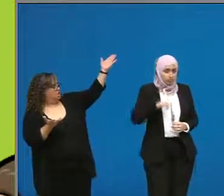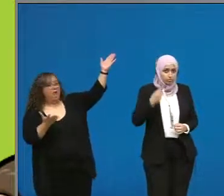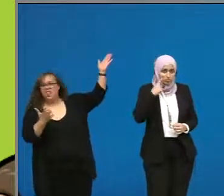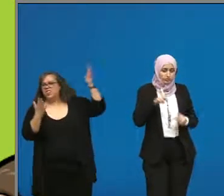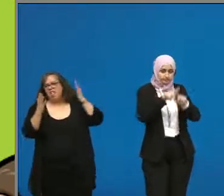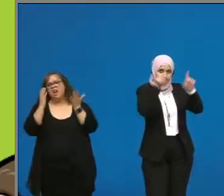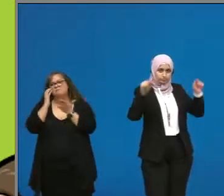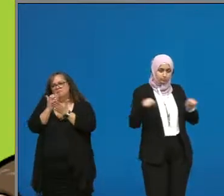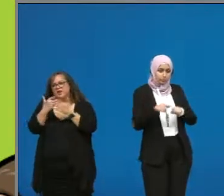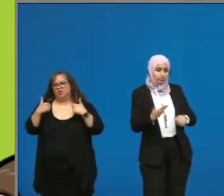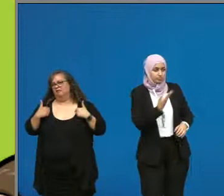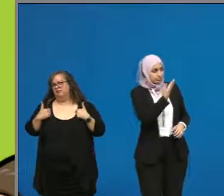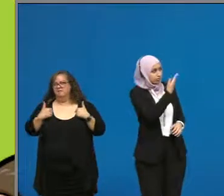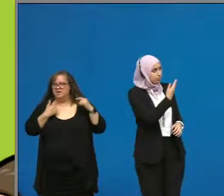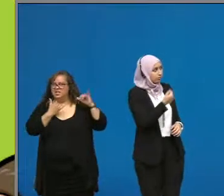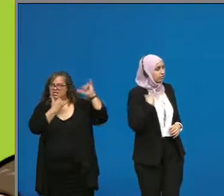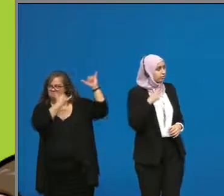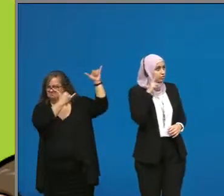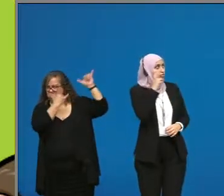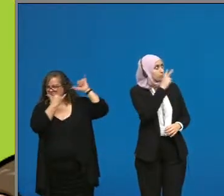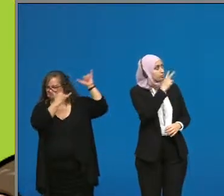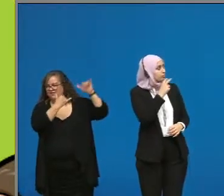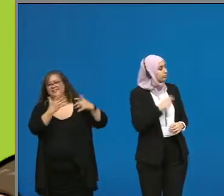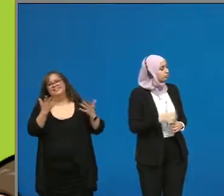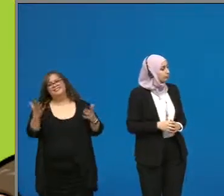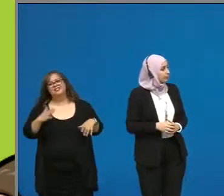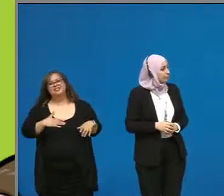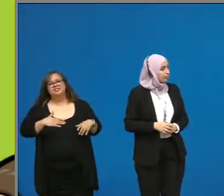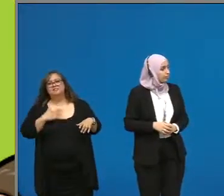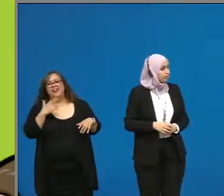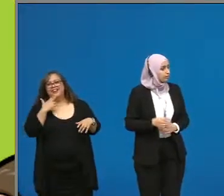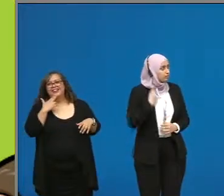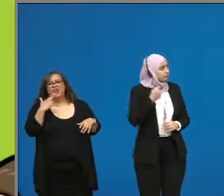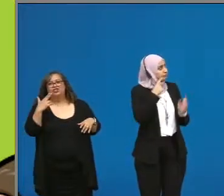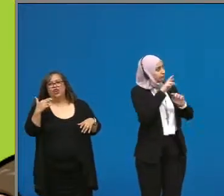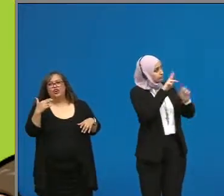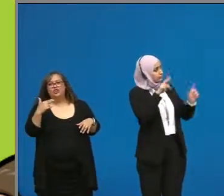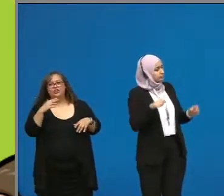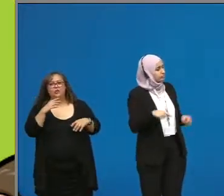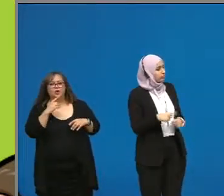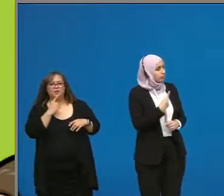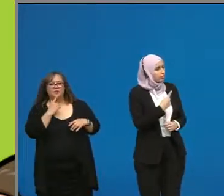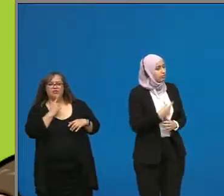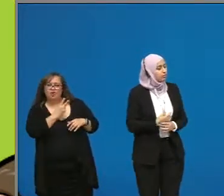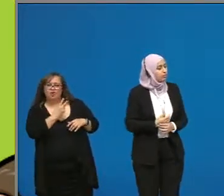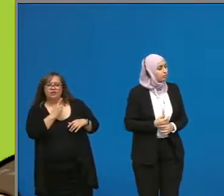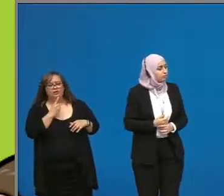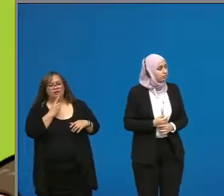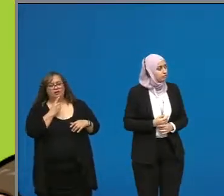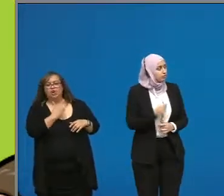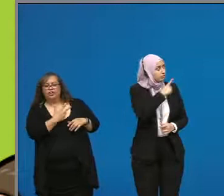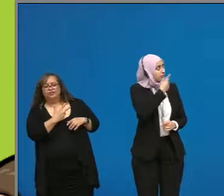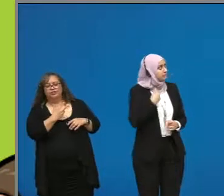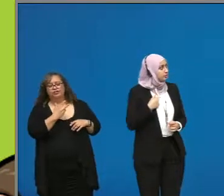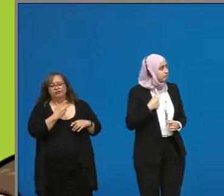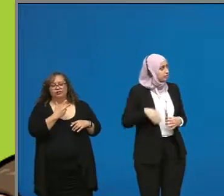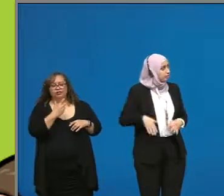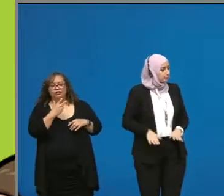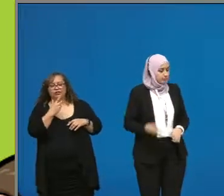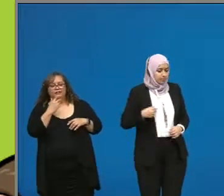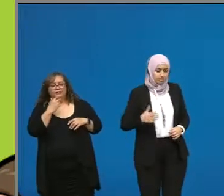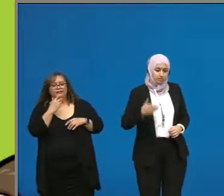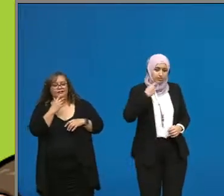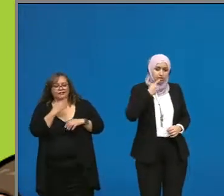good? It's my 15-year-old daughter had to create that for me, and I think she exaggerated places that maybe shouldn't be exaggerated, I'm